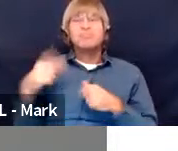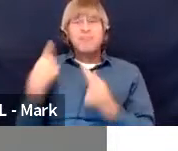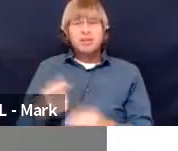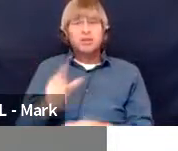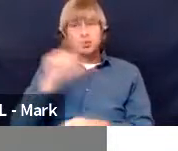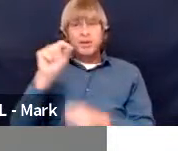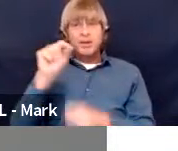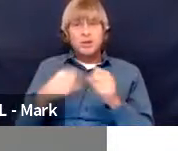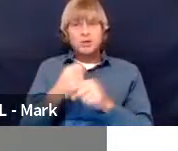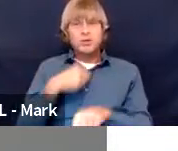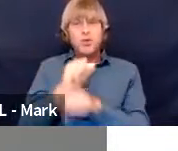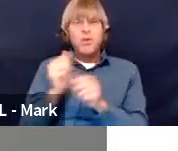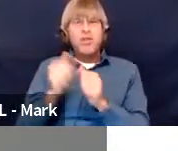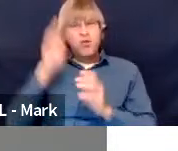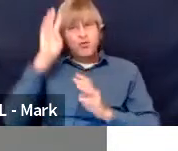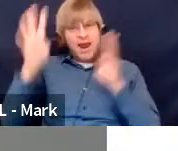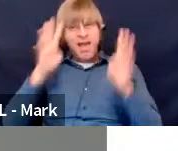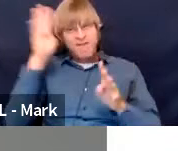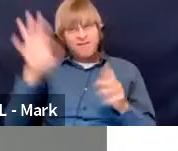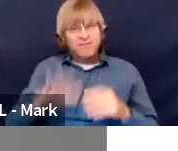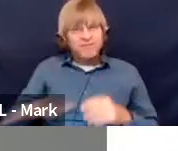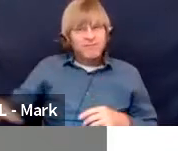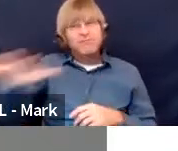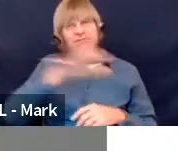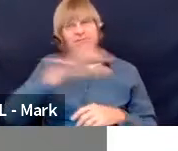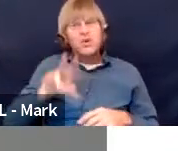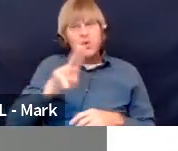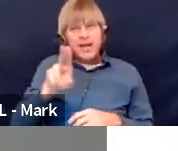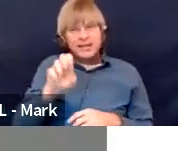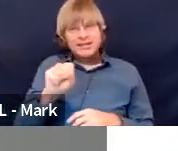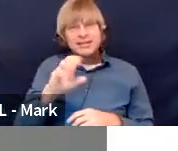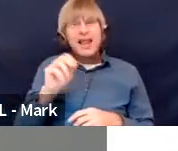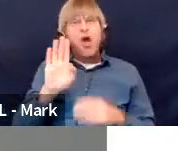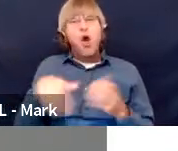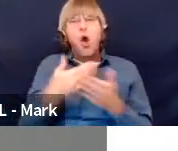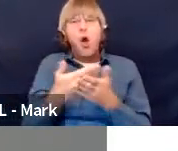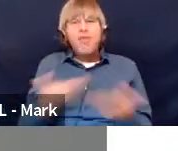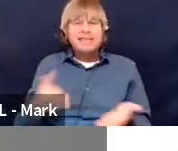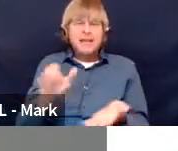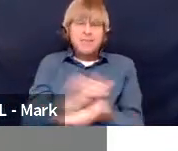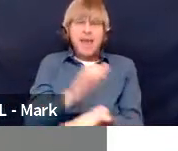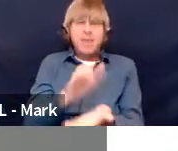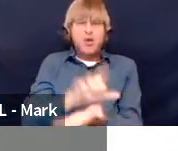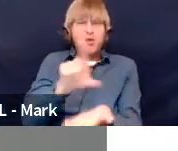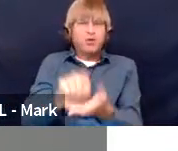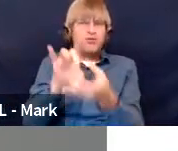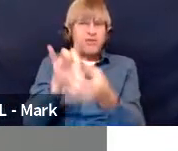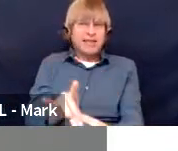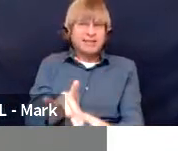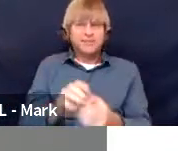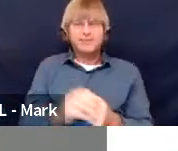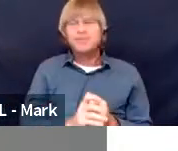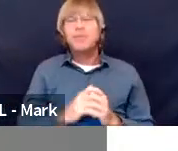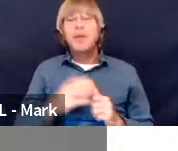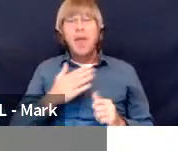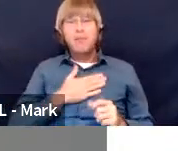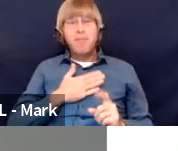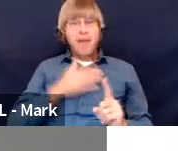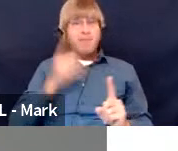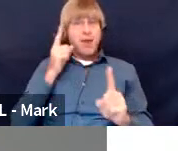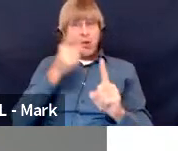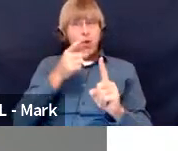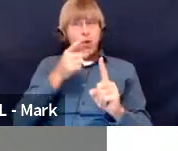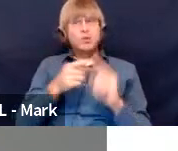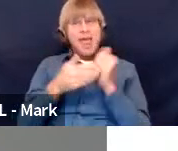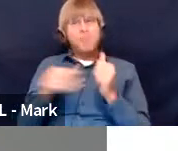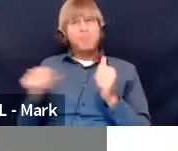I've been working with creatives across the country on all things paper and print related. And really my main goal is to